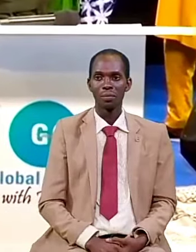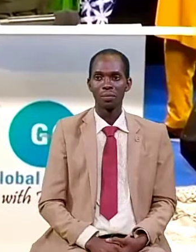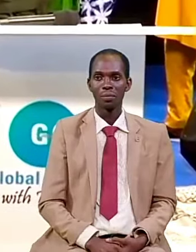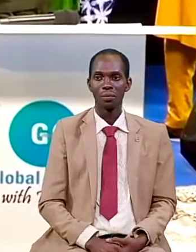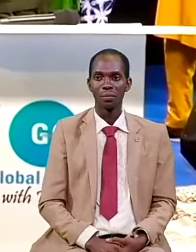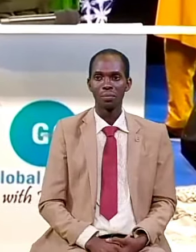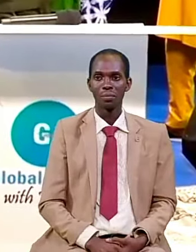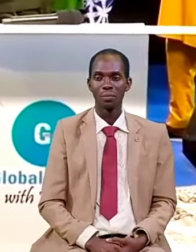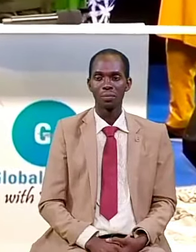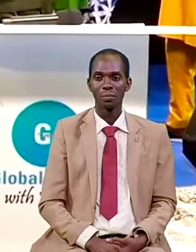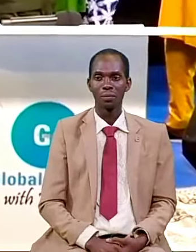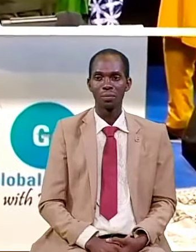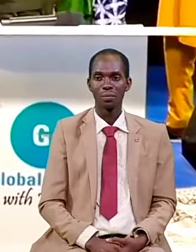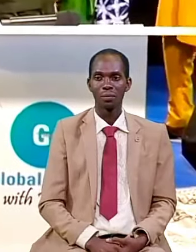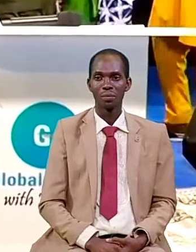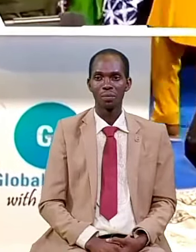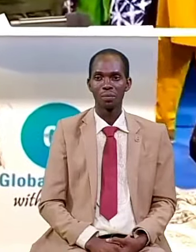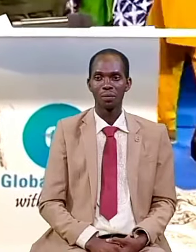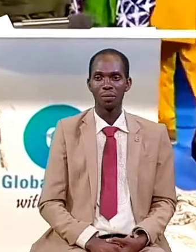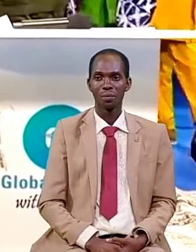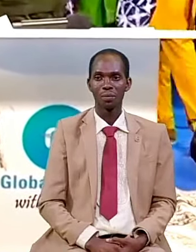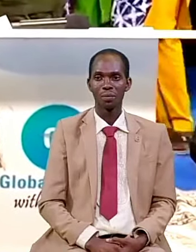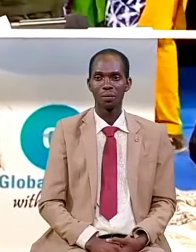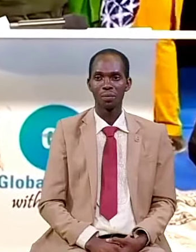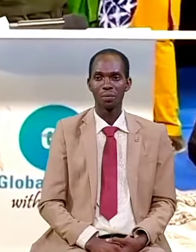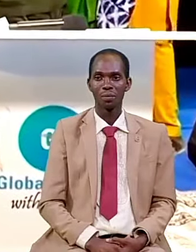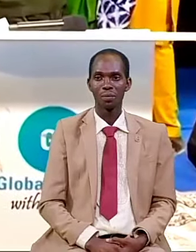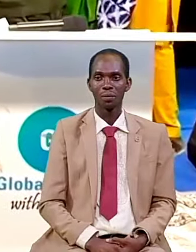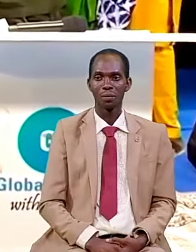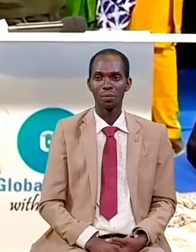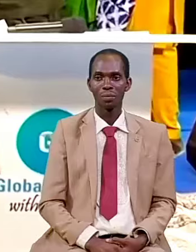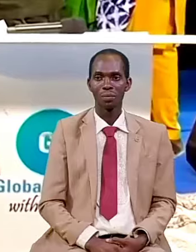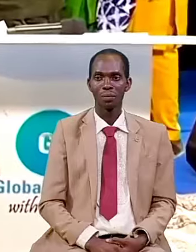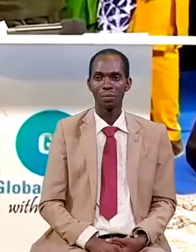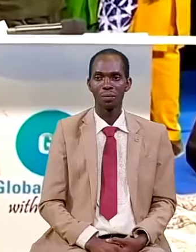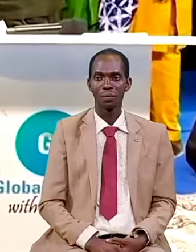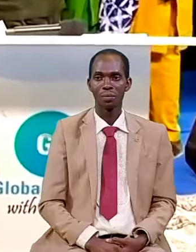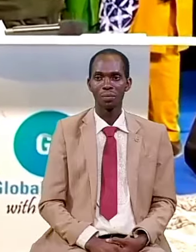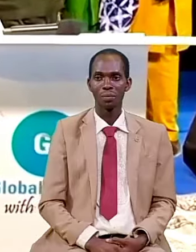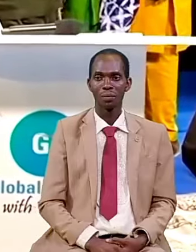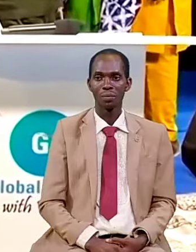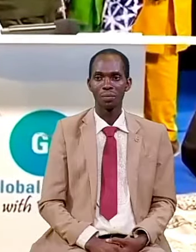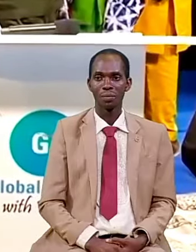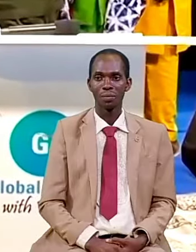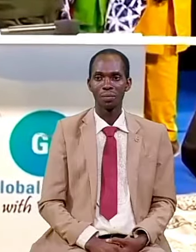Thank you.